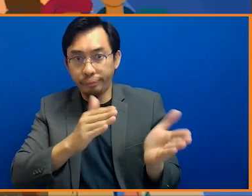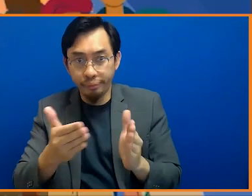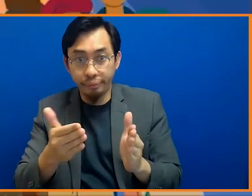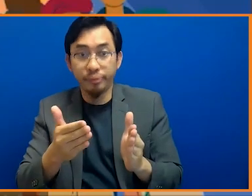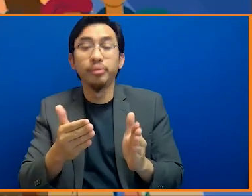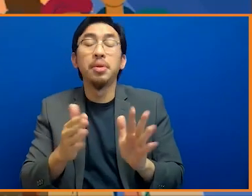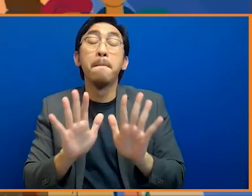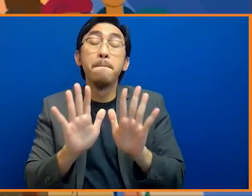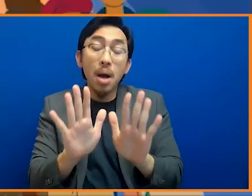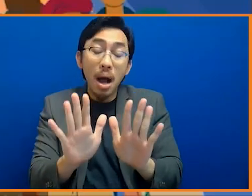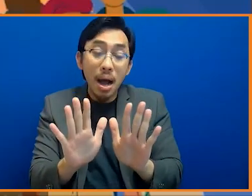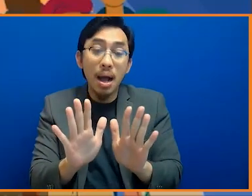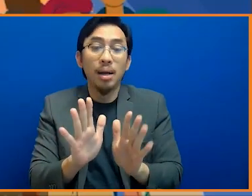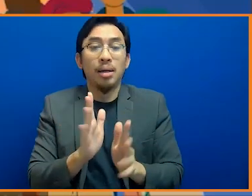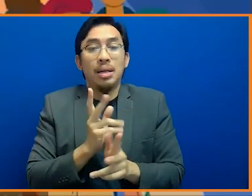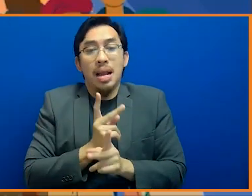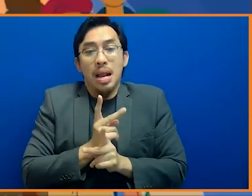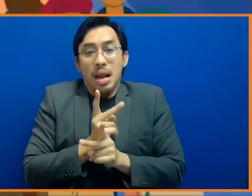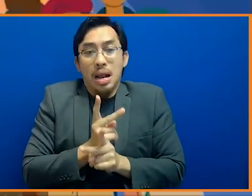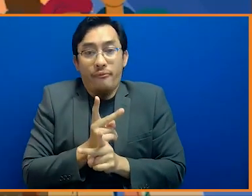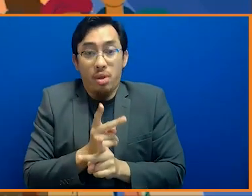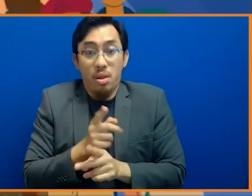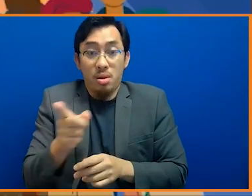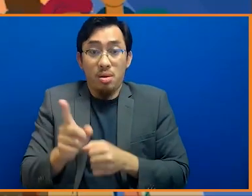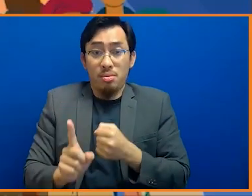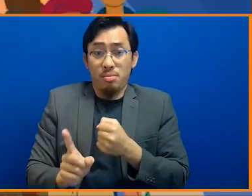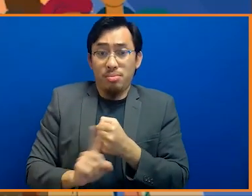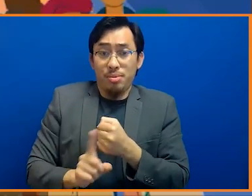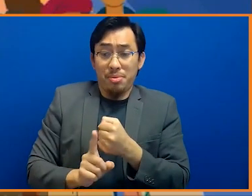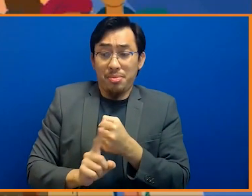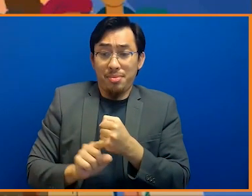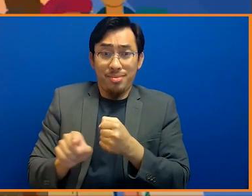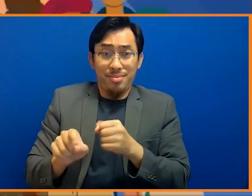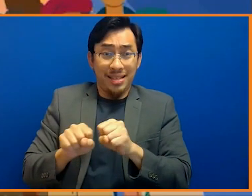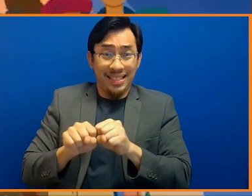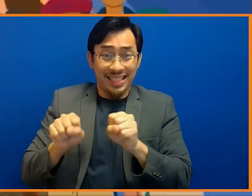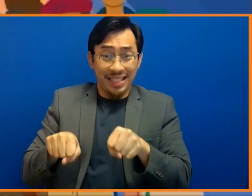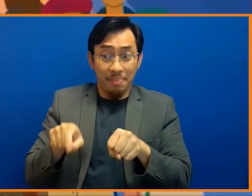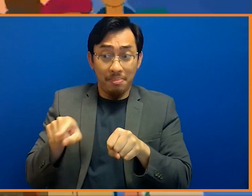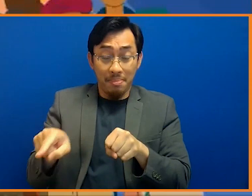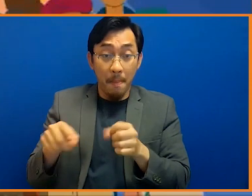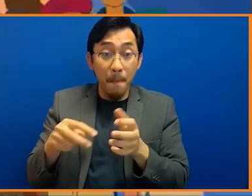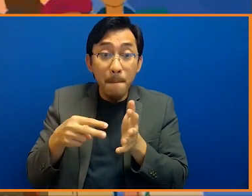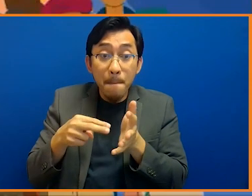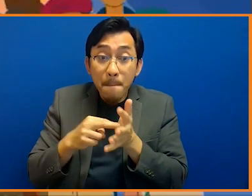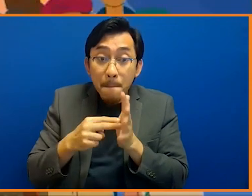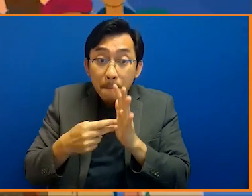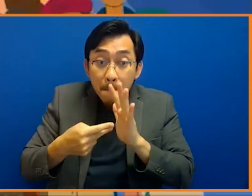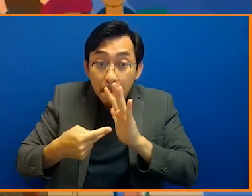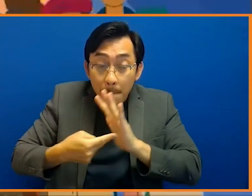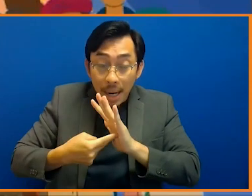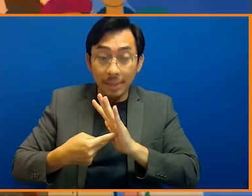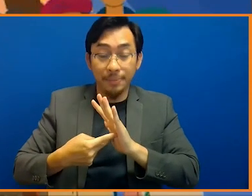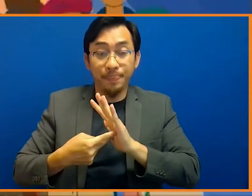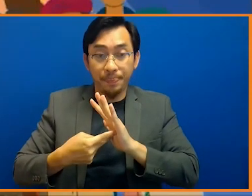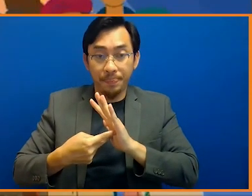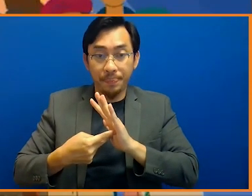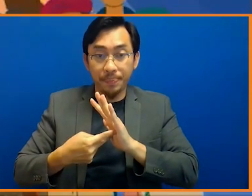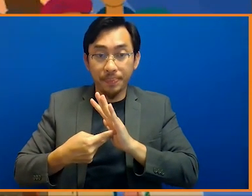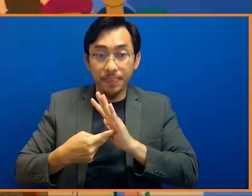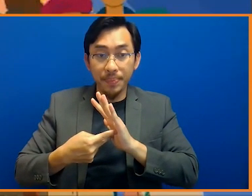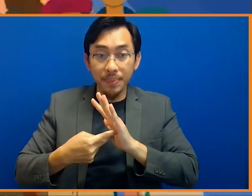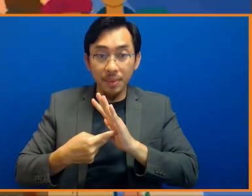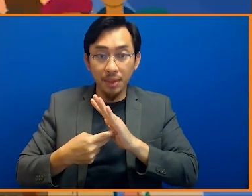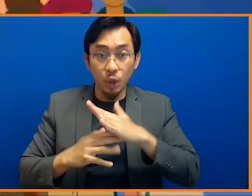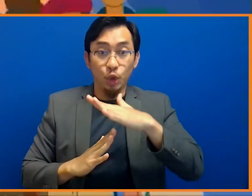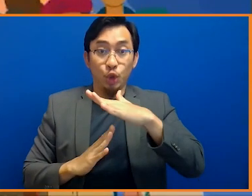But please be careful that tsunami early warning system does not mean